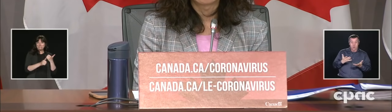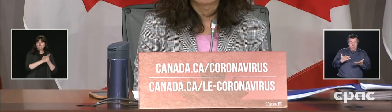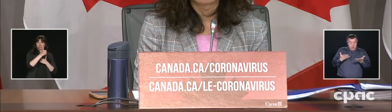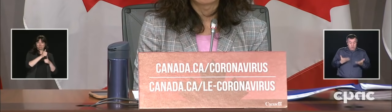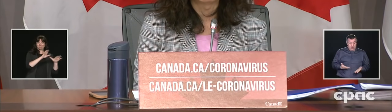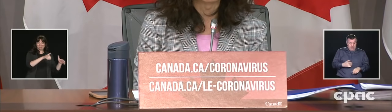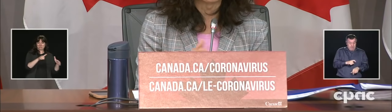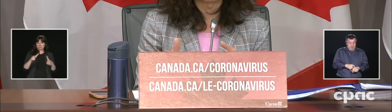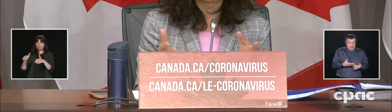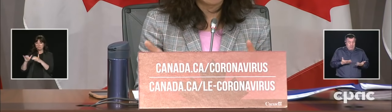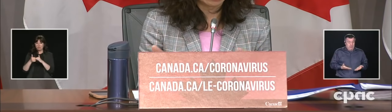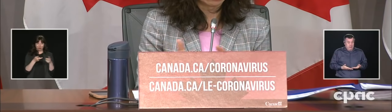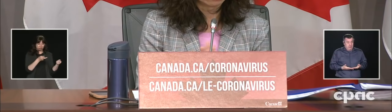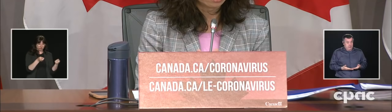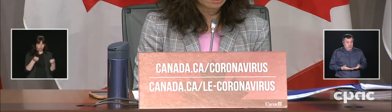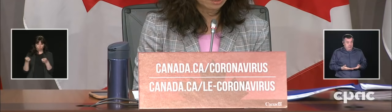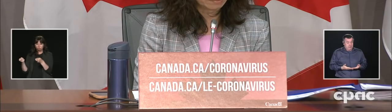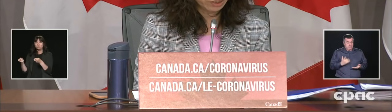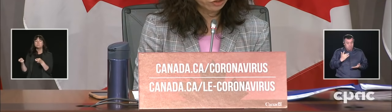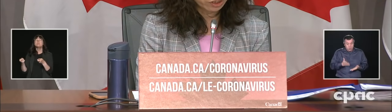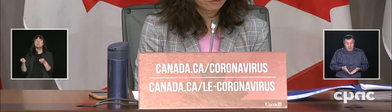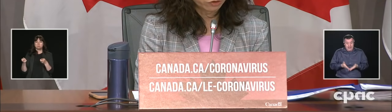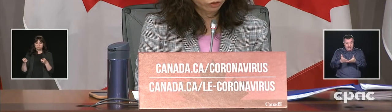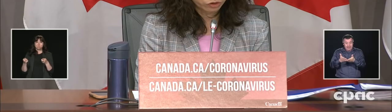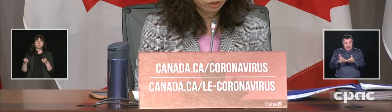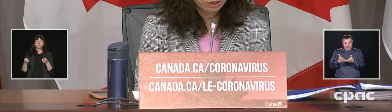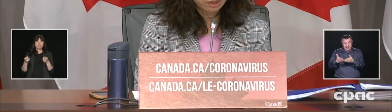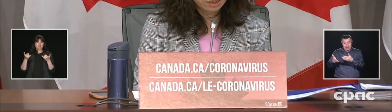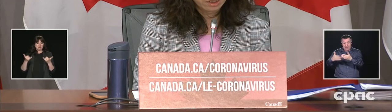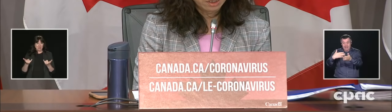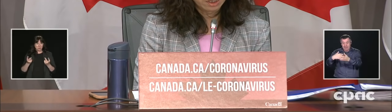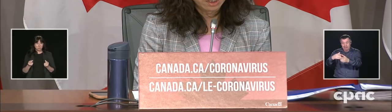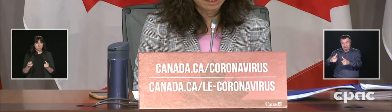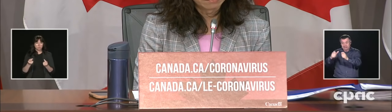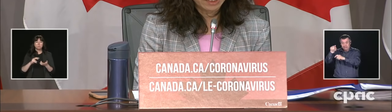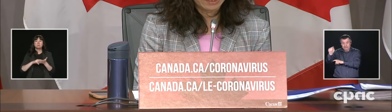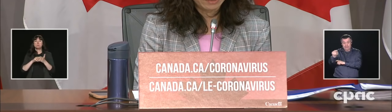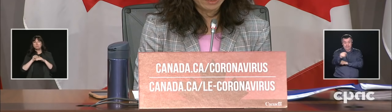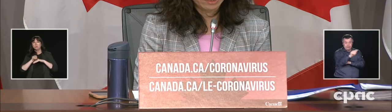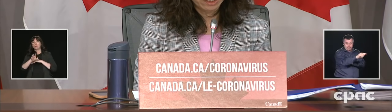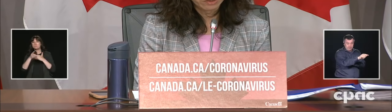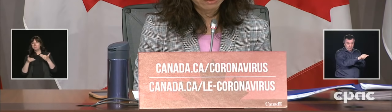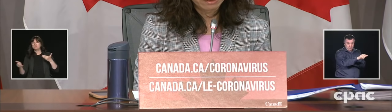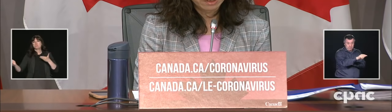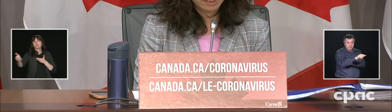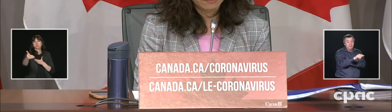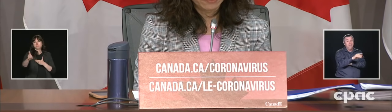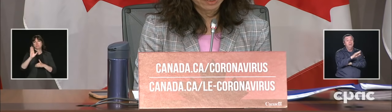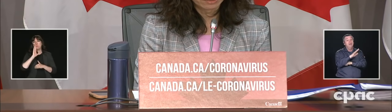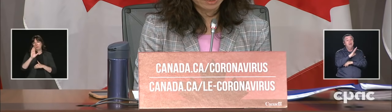eventually influence the final picture for sure. I think,